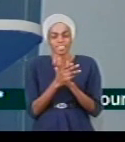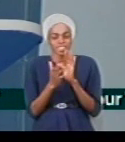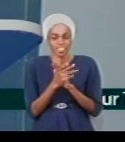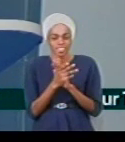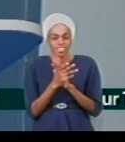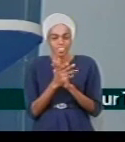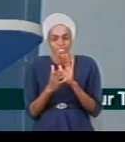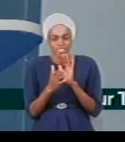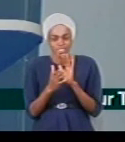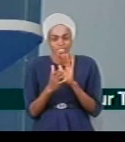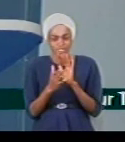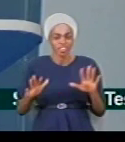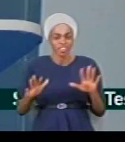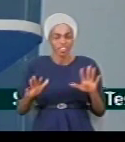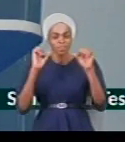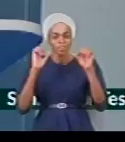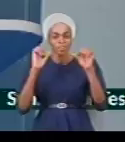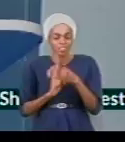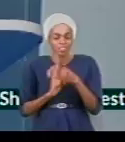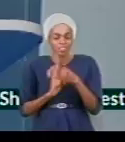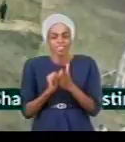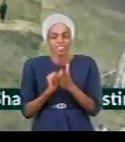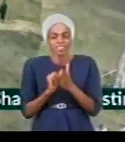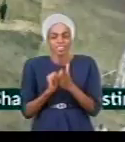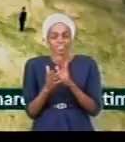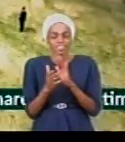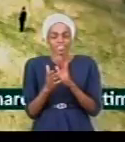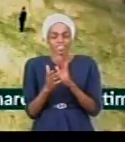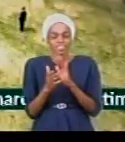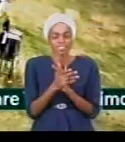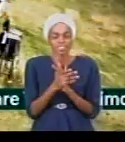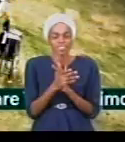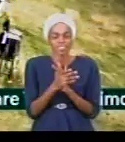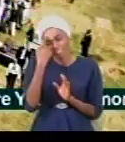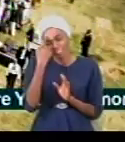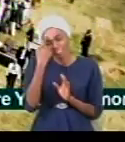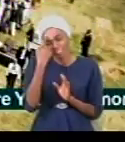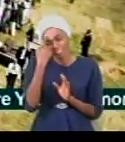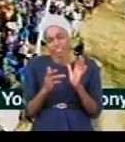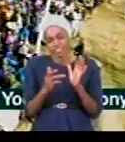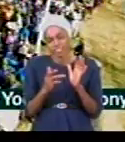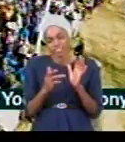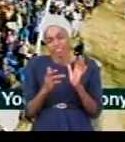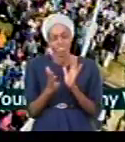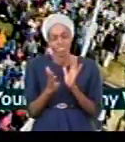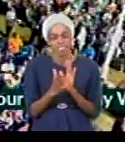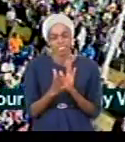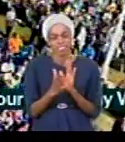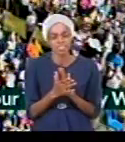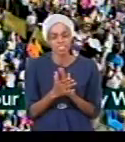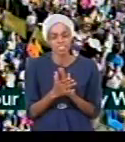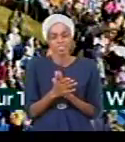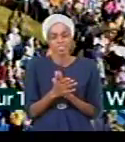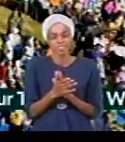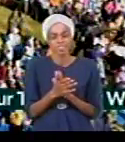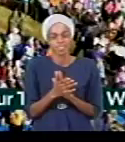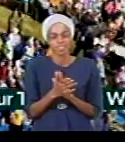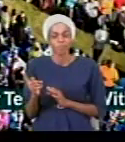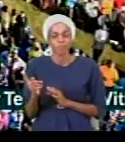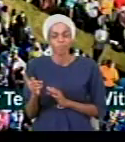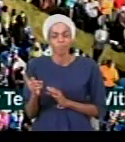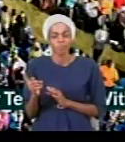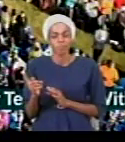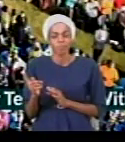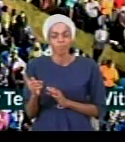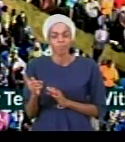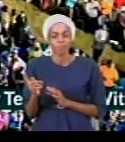for Jesus. The name above all names. The name